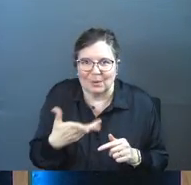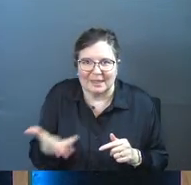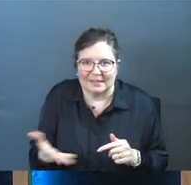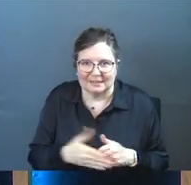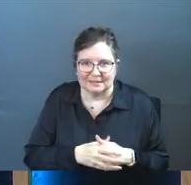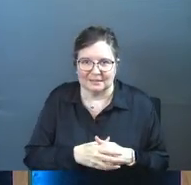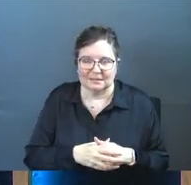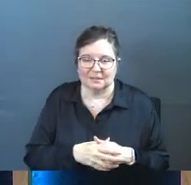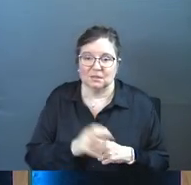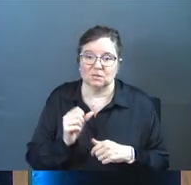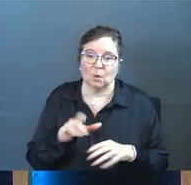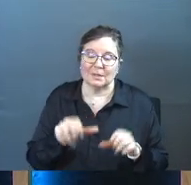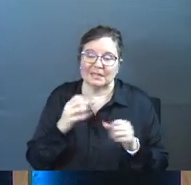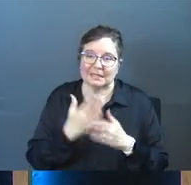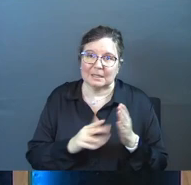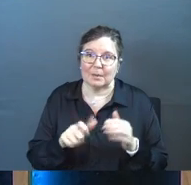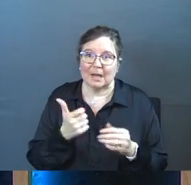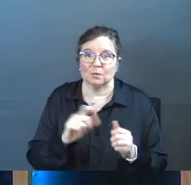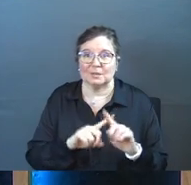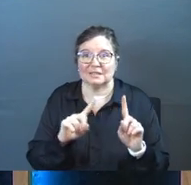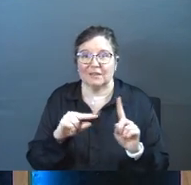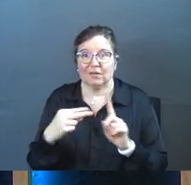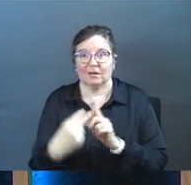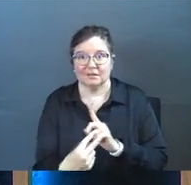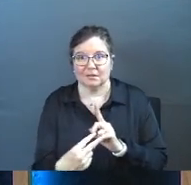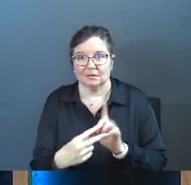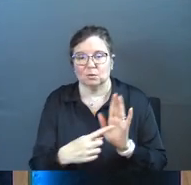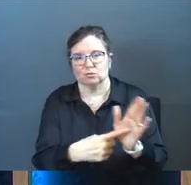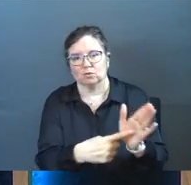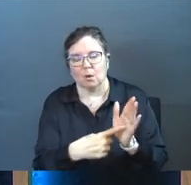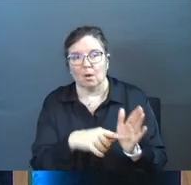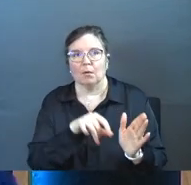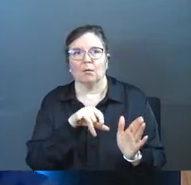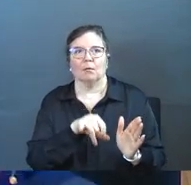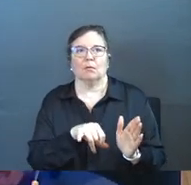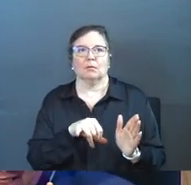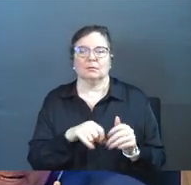those things. So it takes somebody else with a different pair of eyes to show you. So